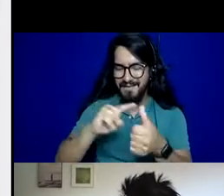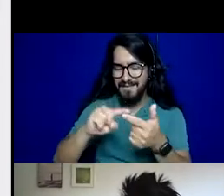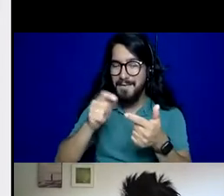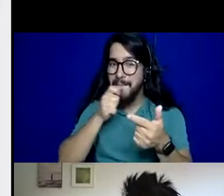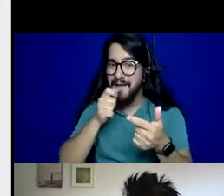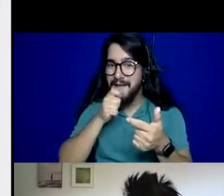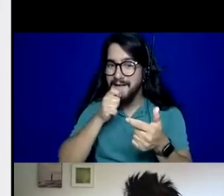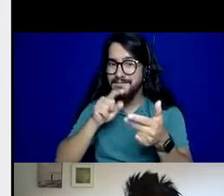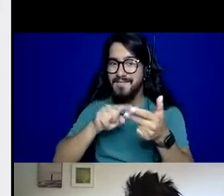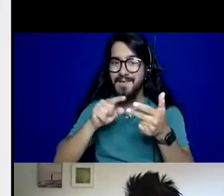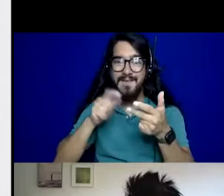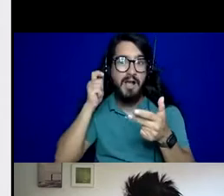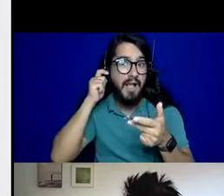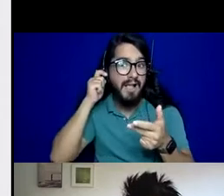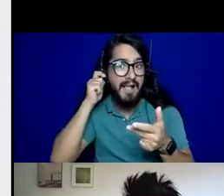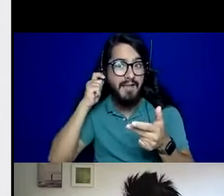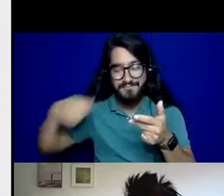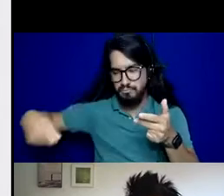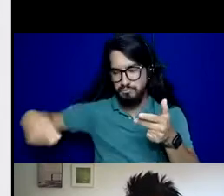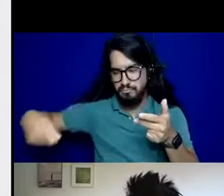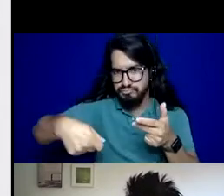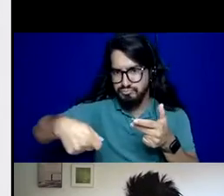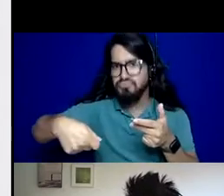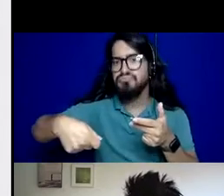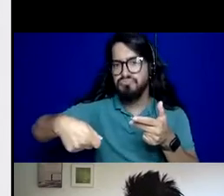headphone jacks, microphone jacks,